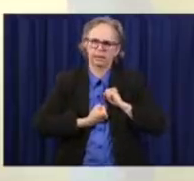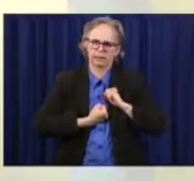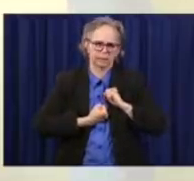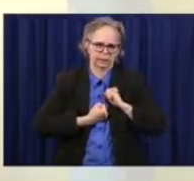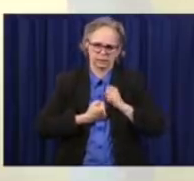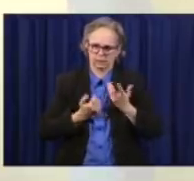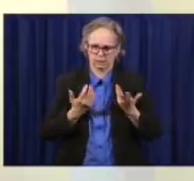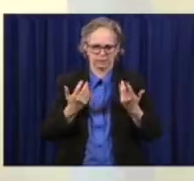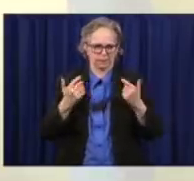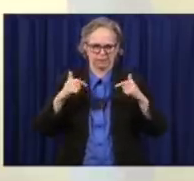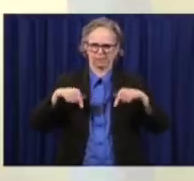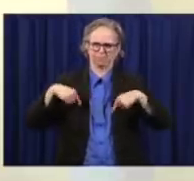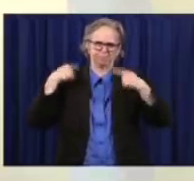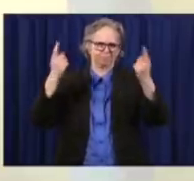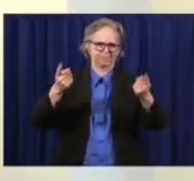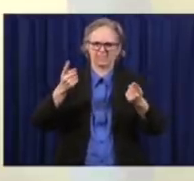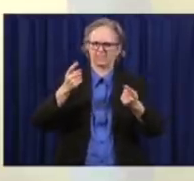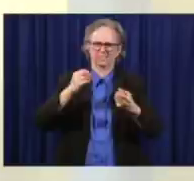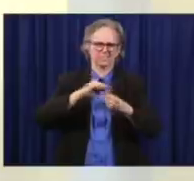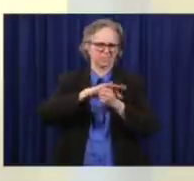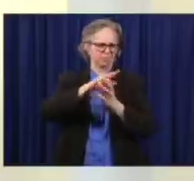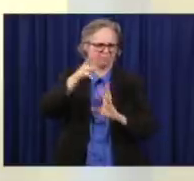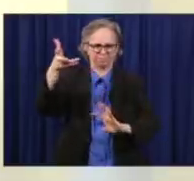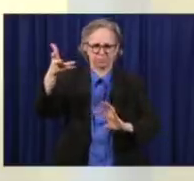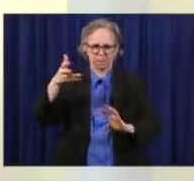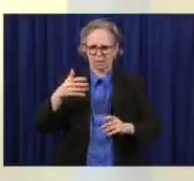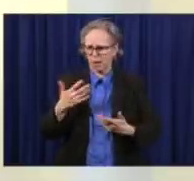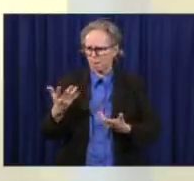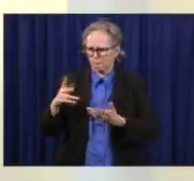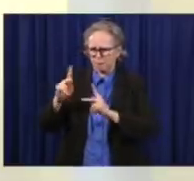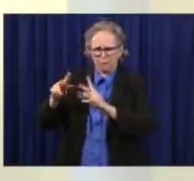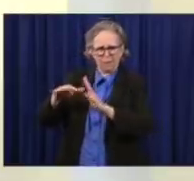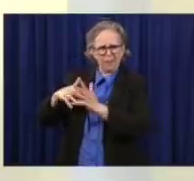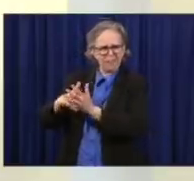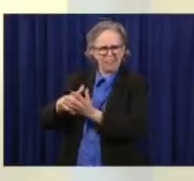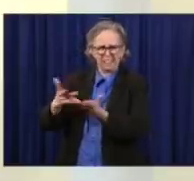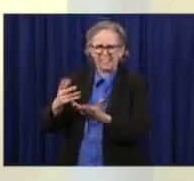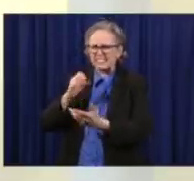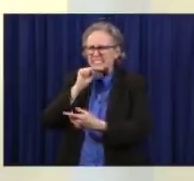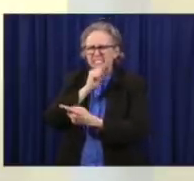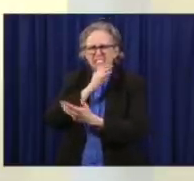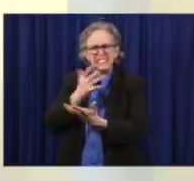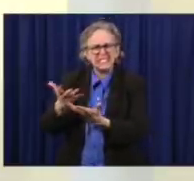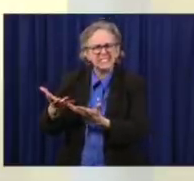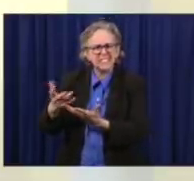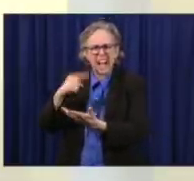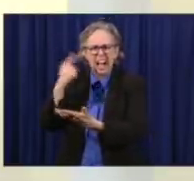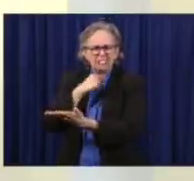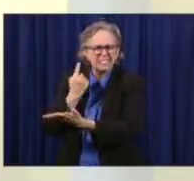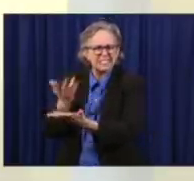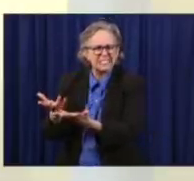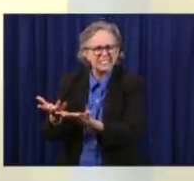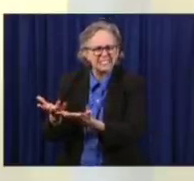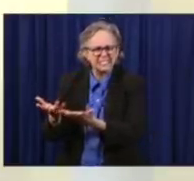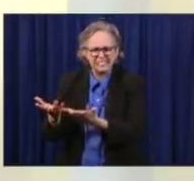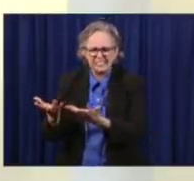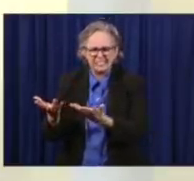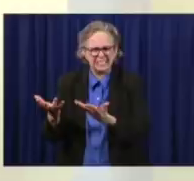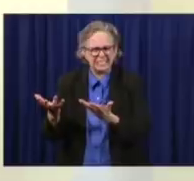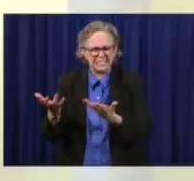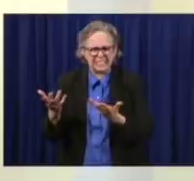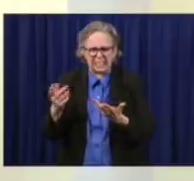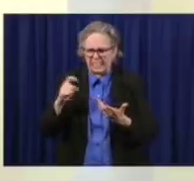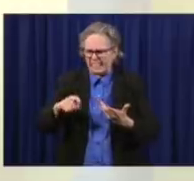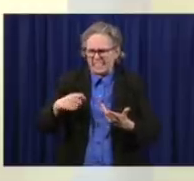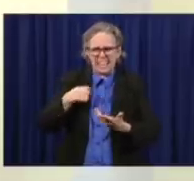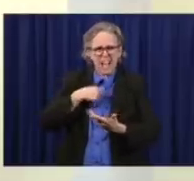pandemic, is that our most vulnerable are our seniors, and they're most in need of us. And